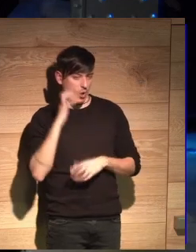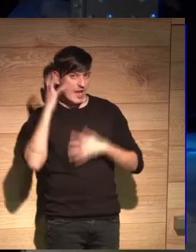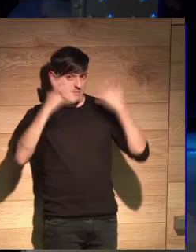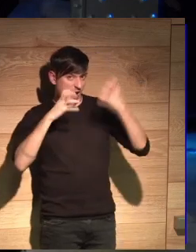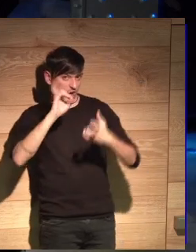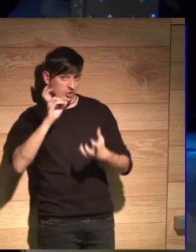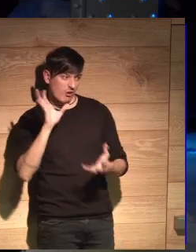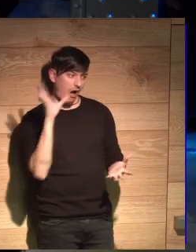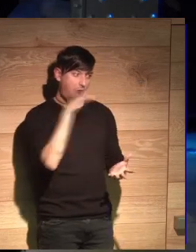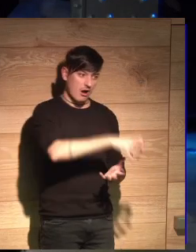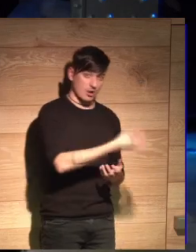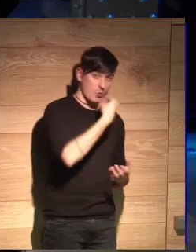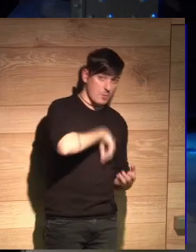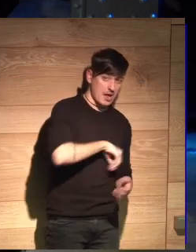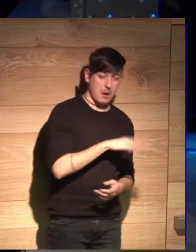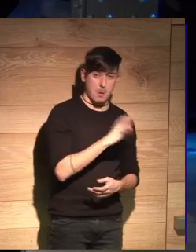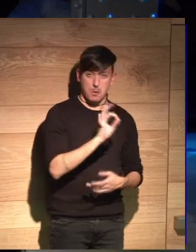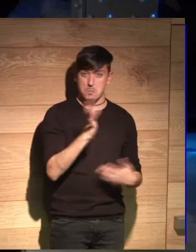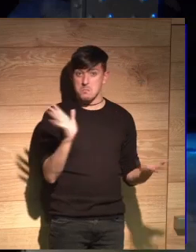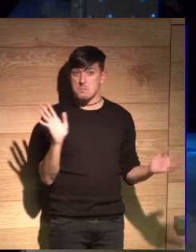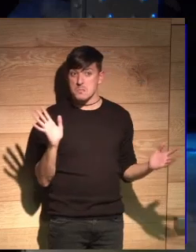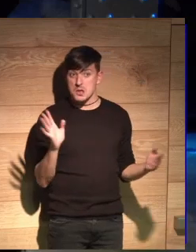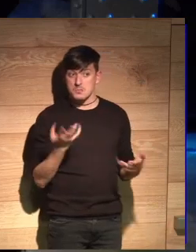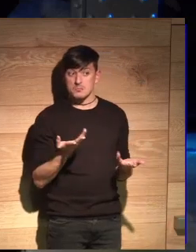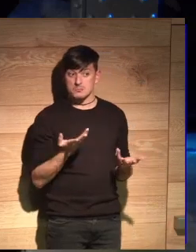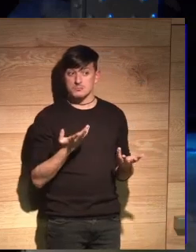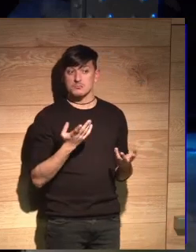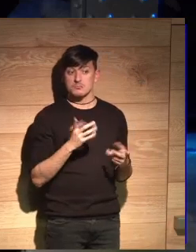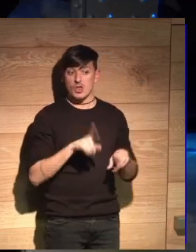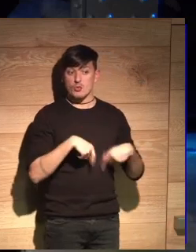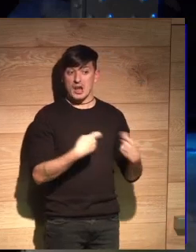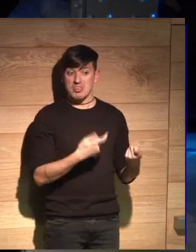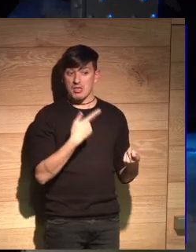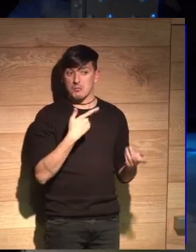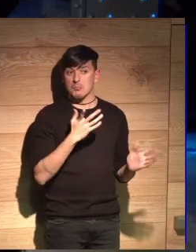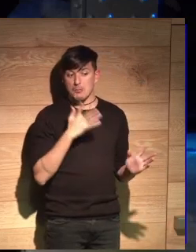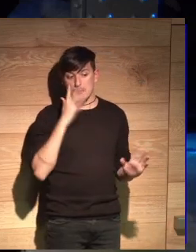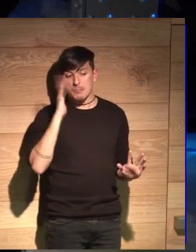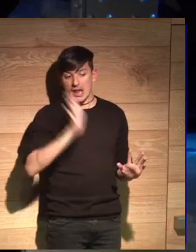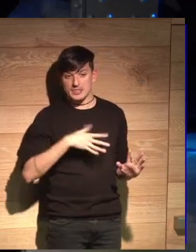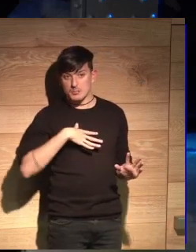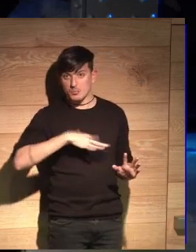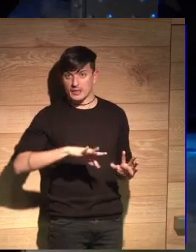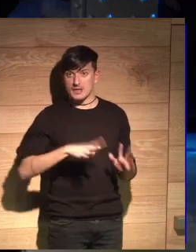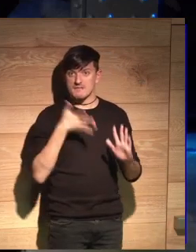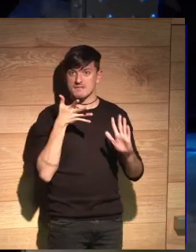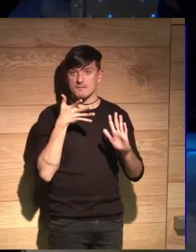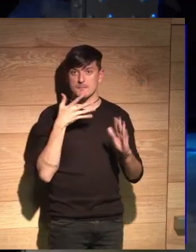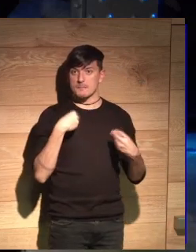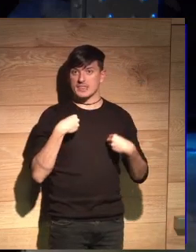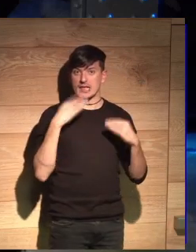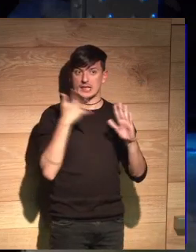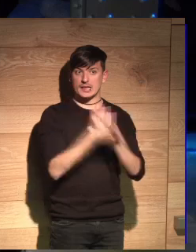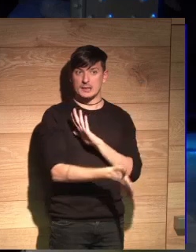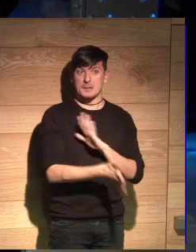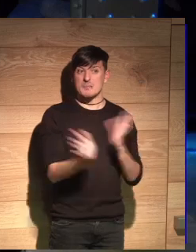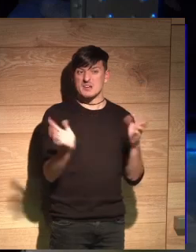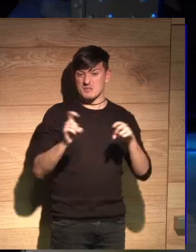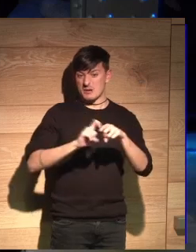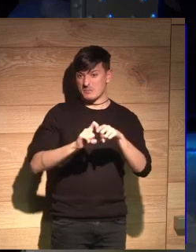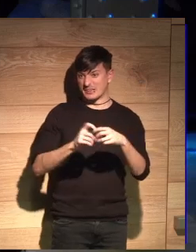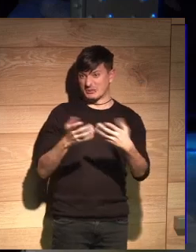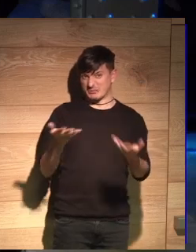other thing like that happens, but they are potentially immortal. The price they pay